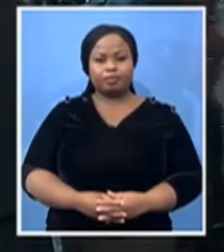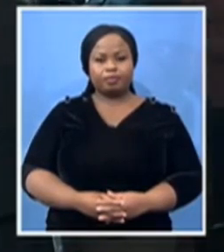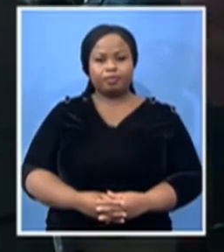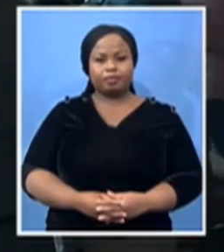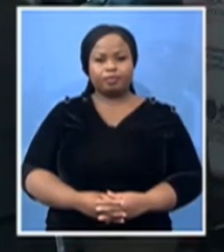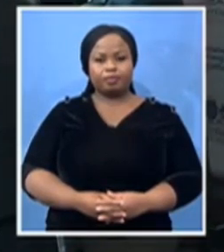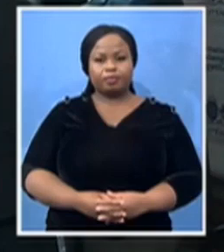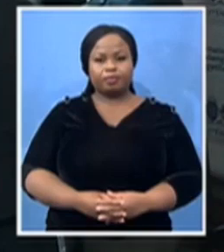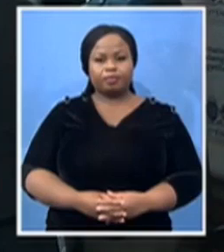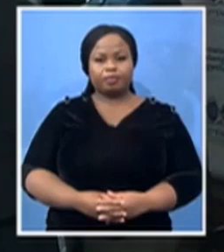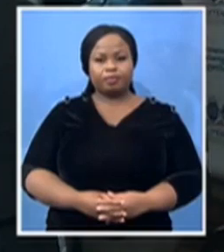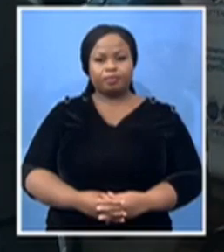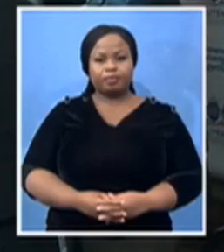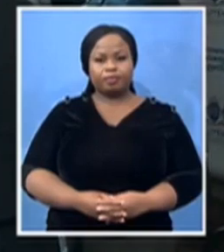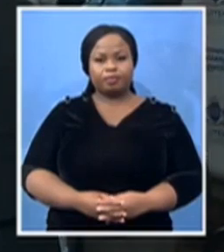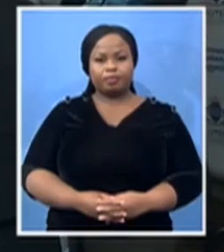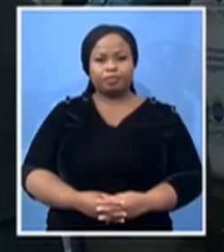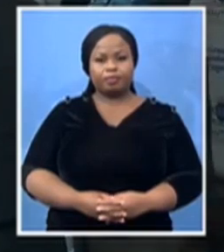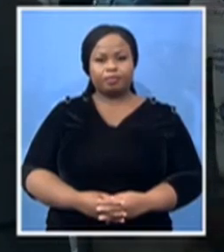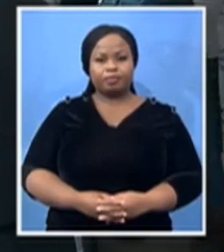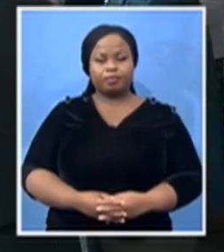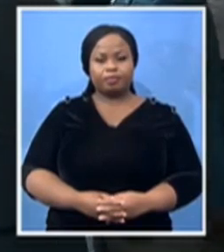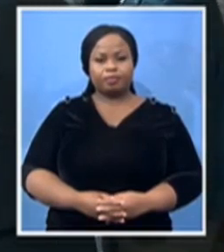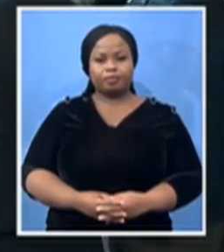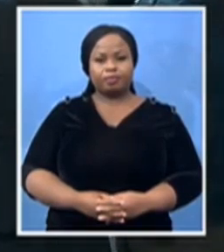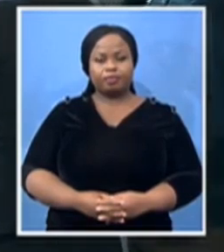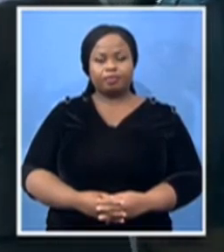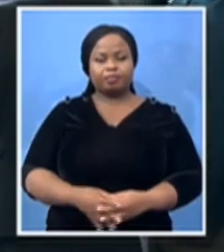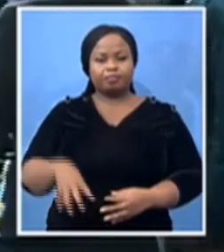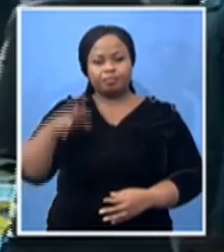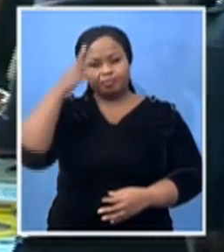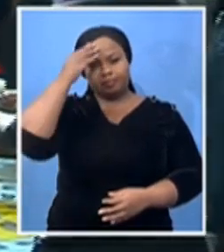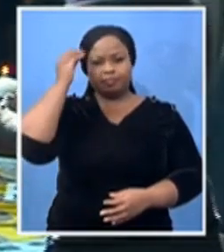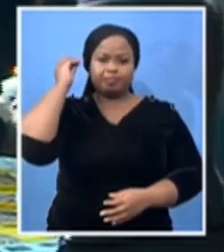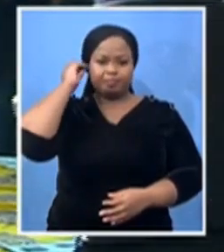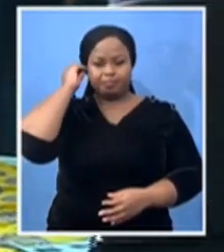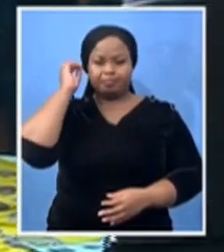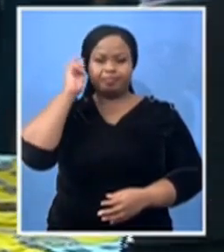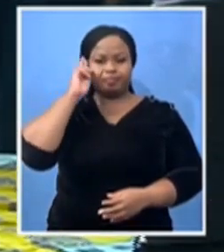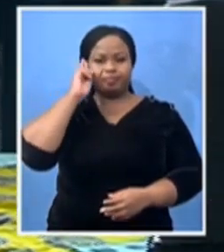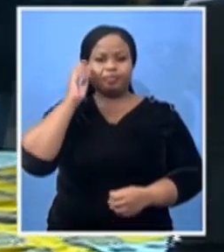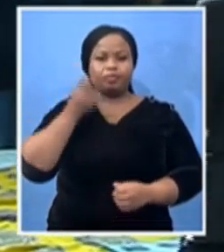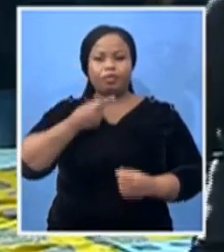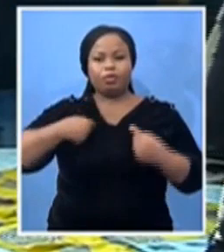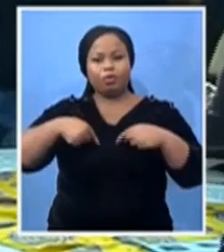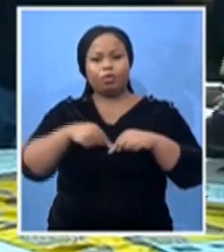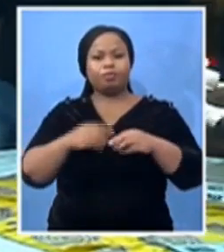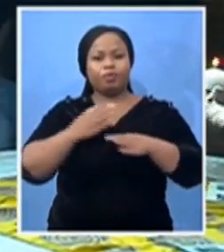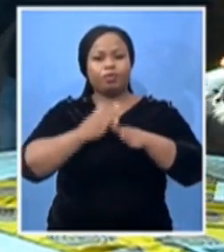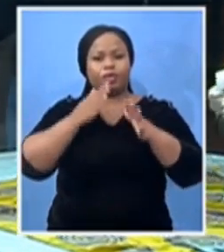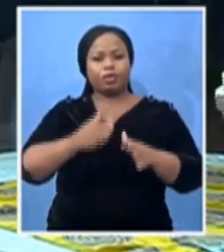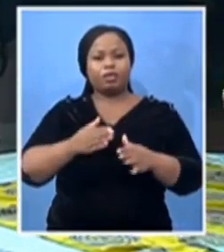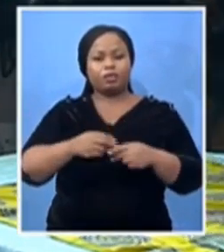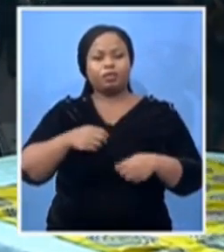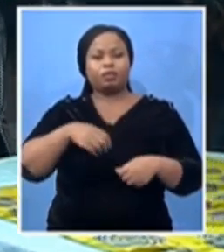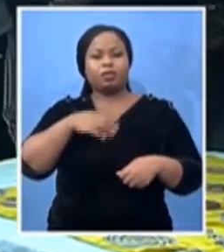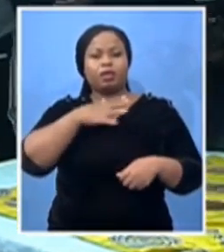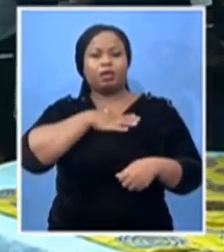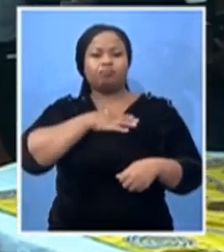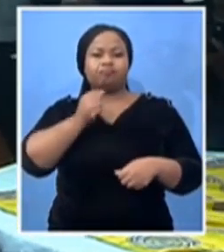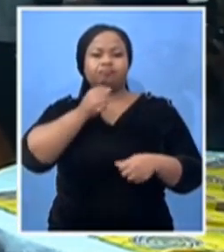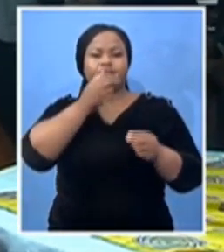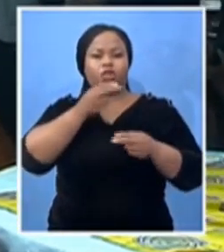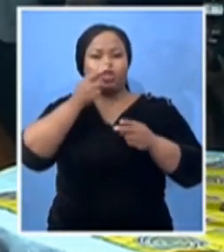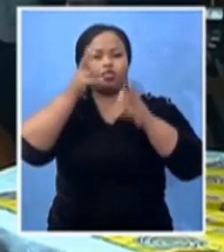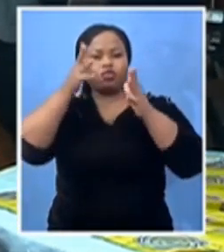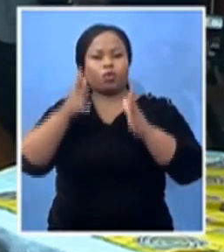In memory of all our frontline workers, our heroes, people who sacrifice their lives